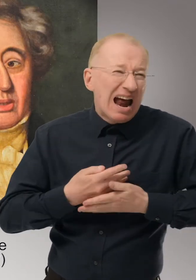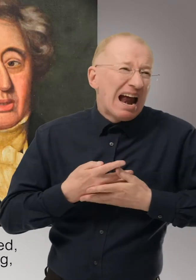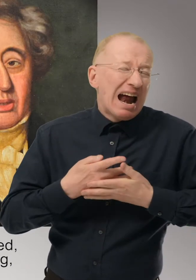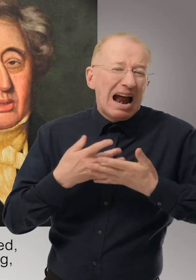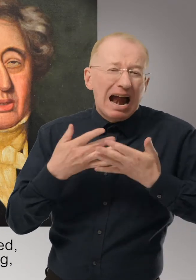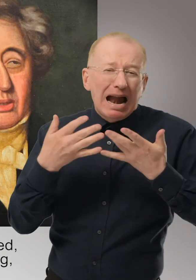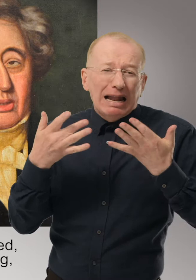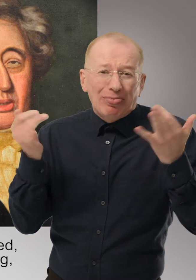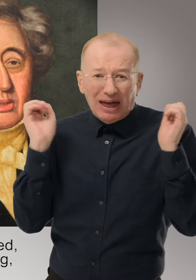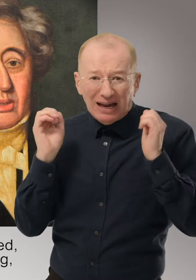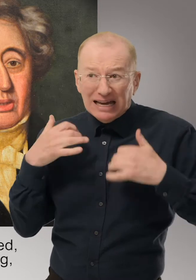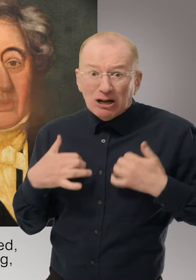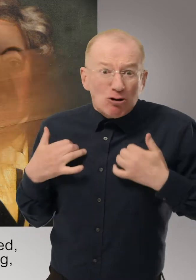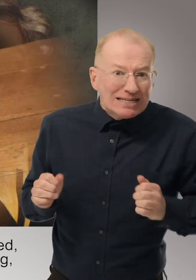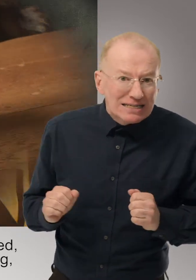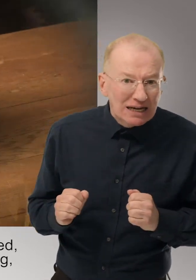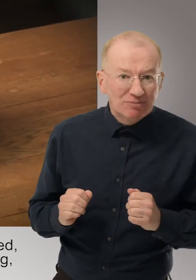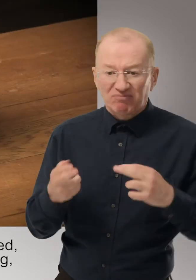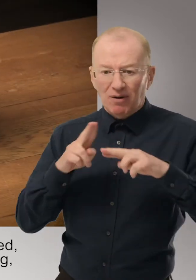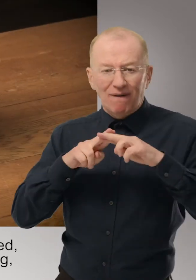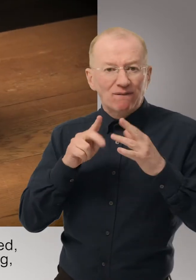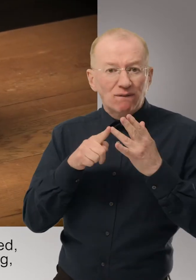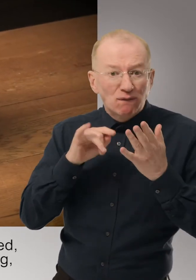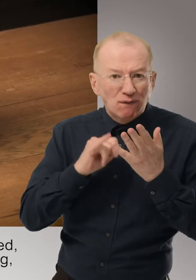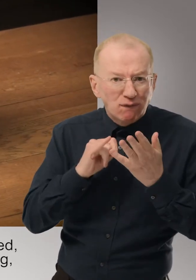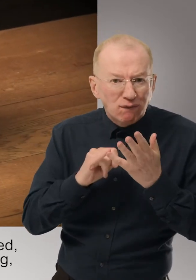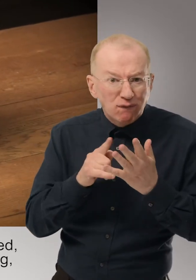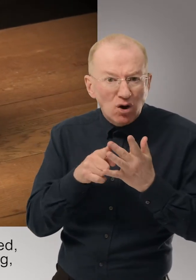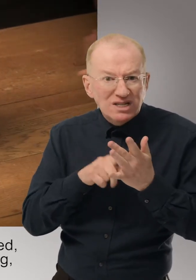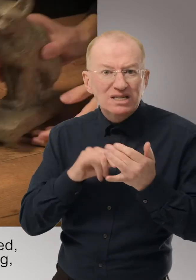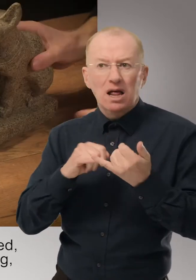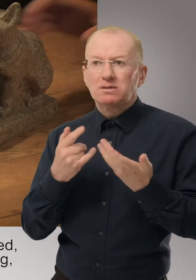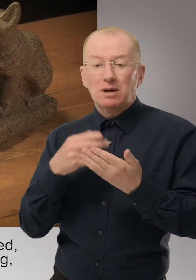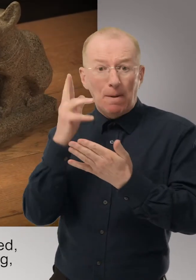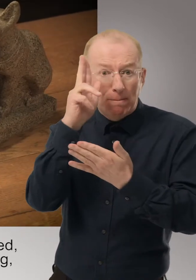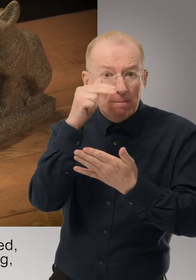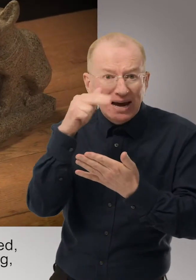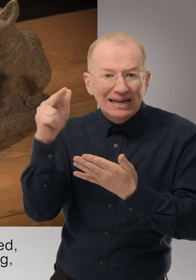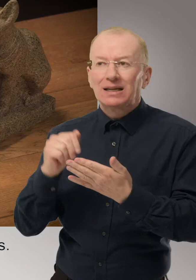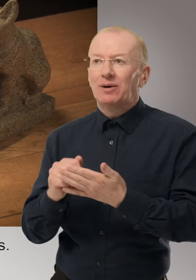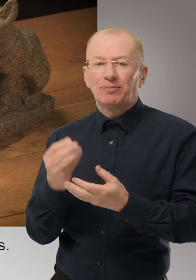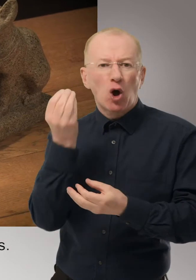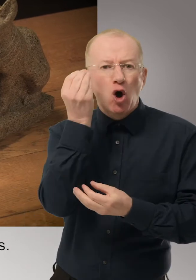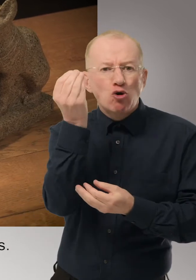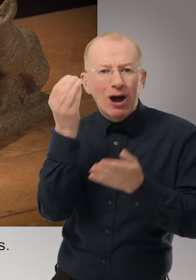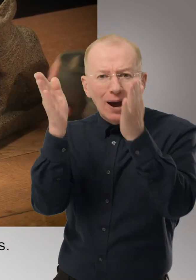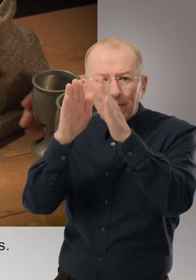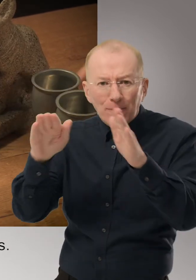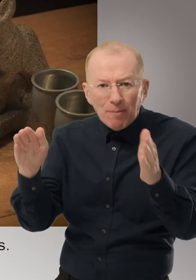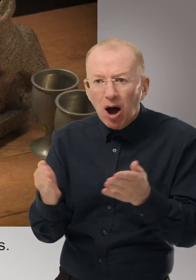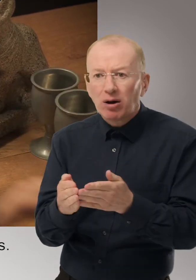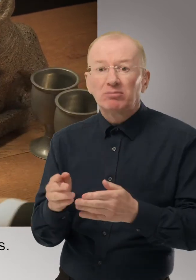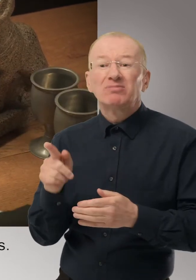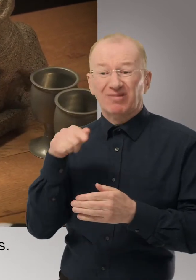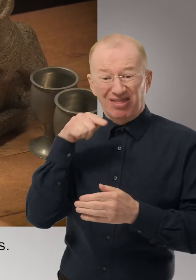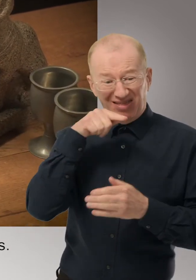before? Thomas, an eccentric a man as ever lived, collected anything he thought interesting, whether fossils, paintings,